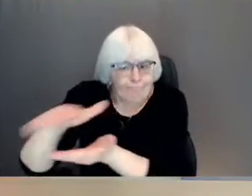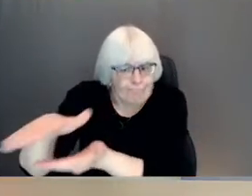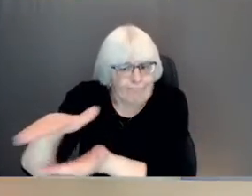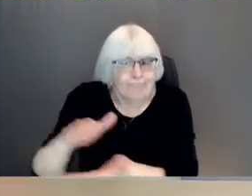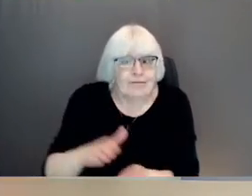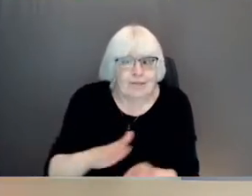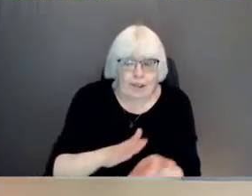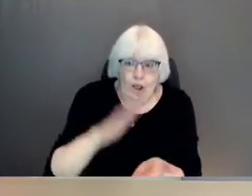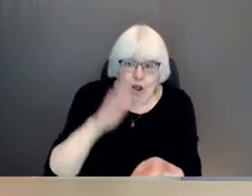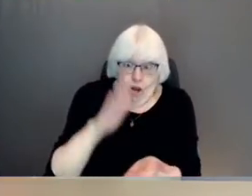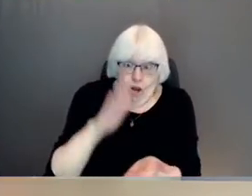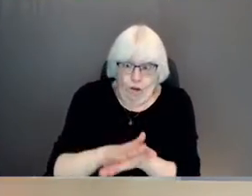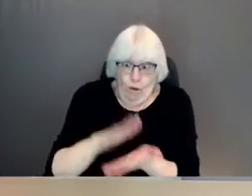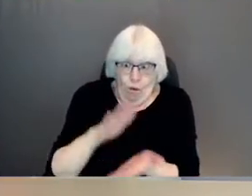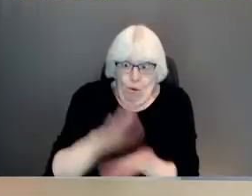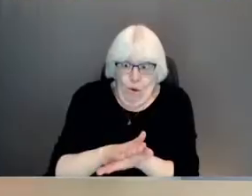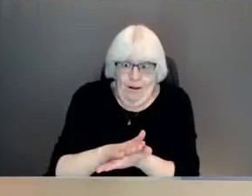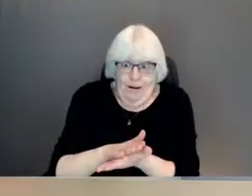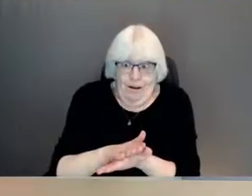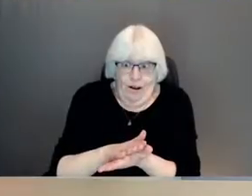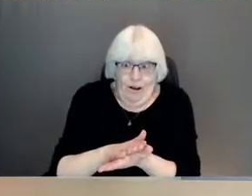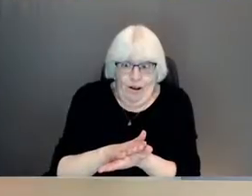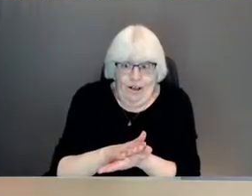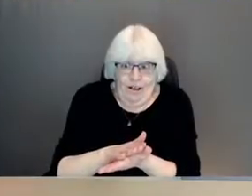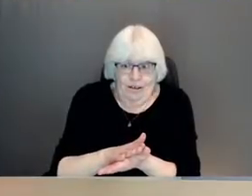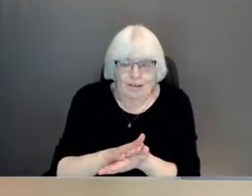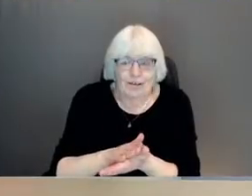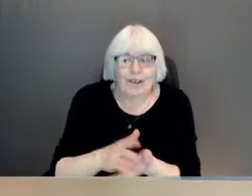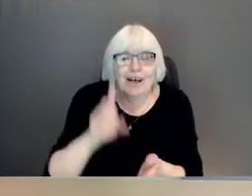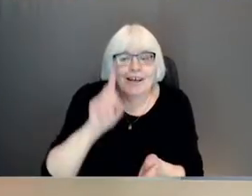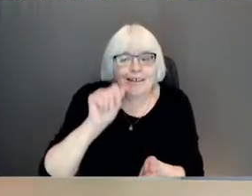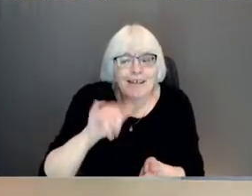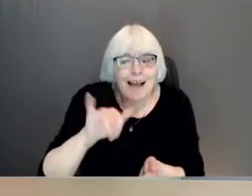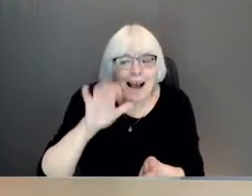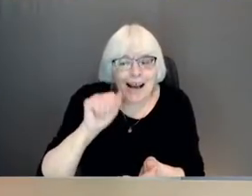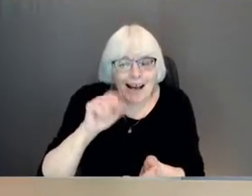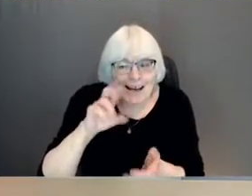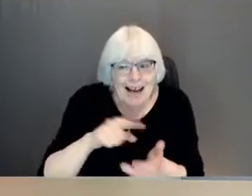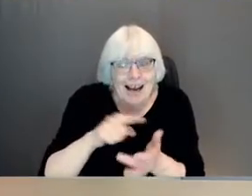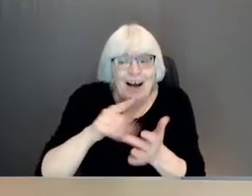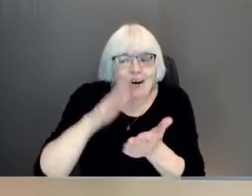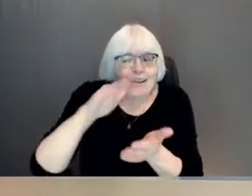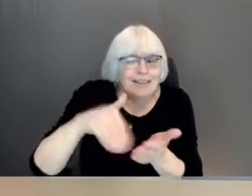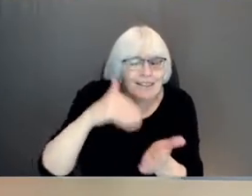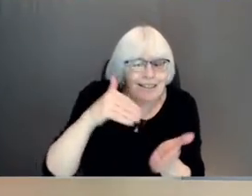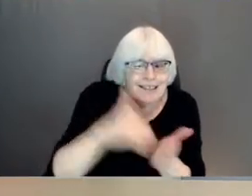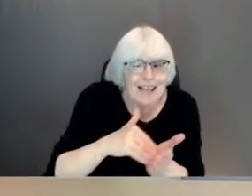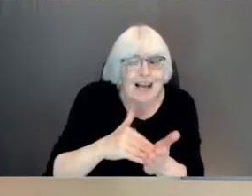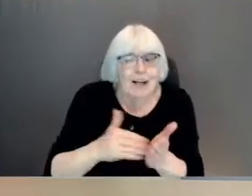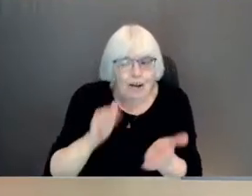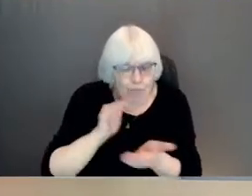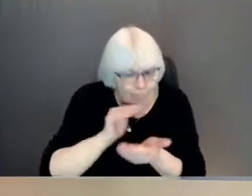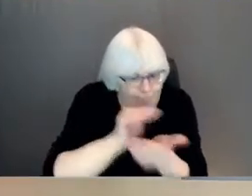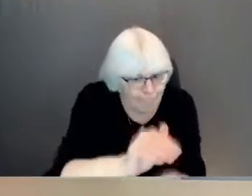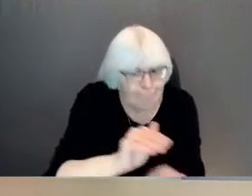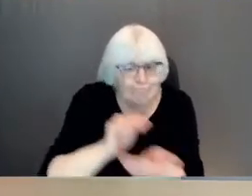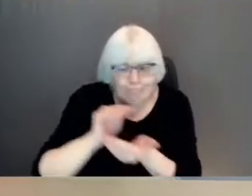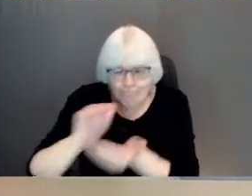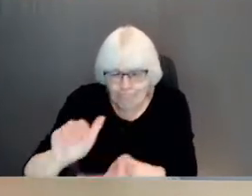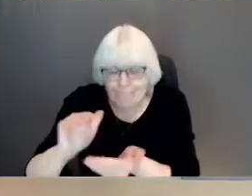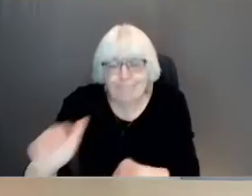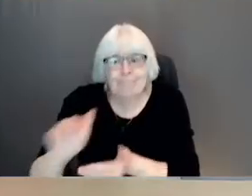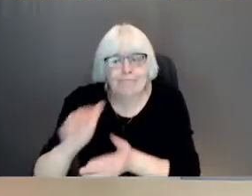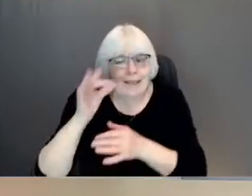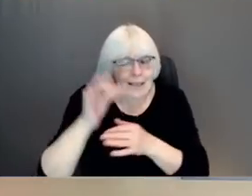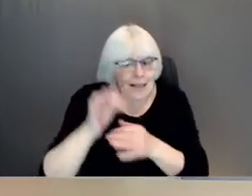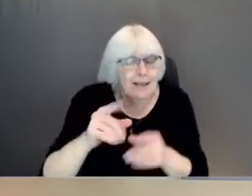families have access to home-based testing. Then to allow children to return to in-class learning when there